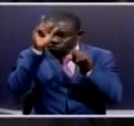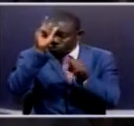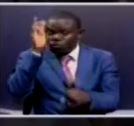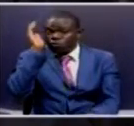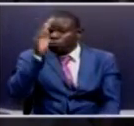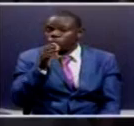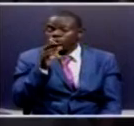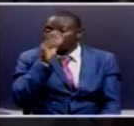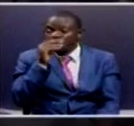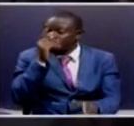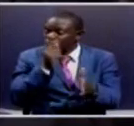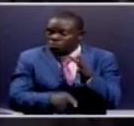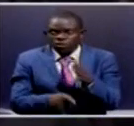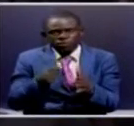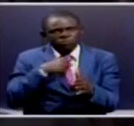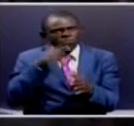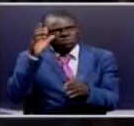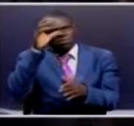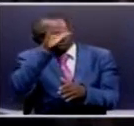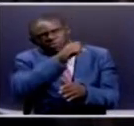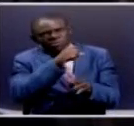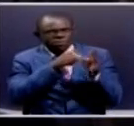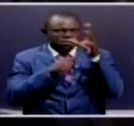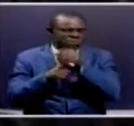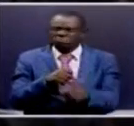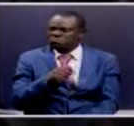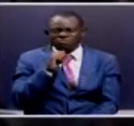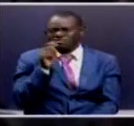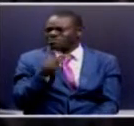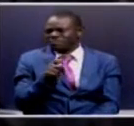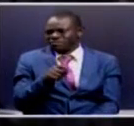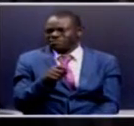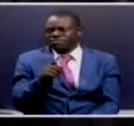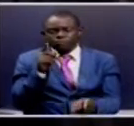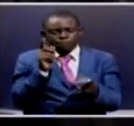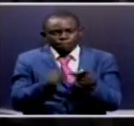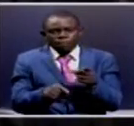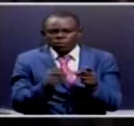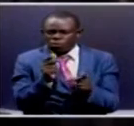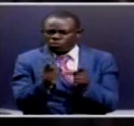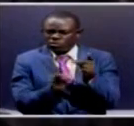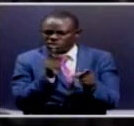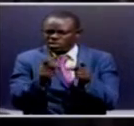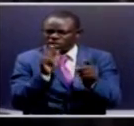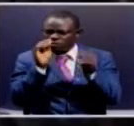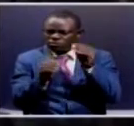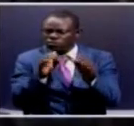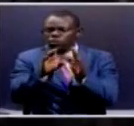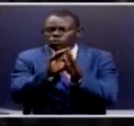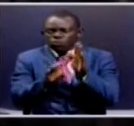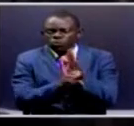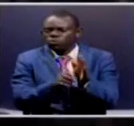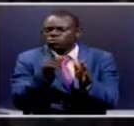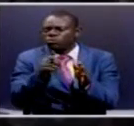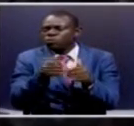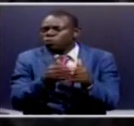the outcome of the process. I want to go all the way so that when I'm done with this process, the